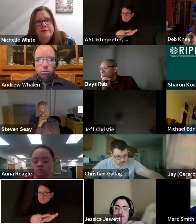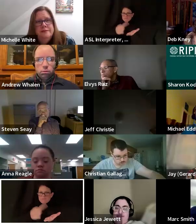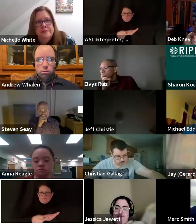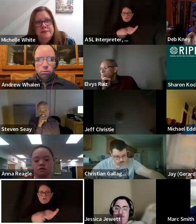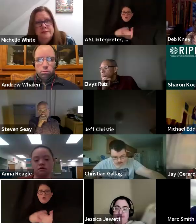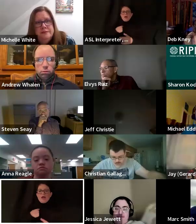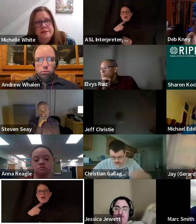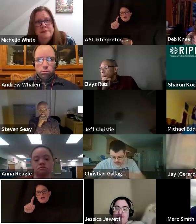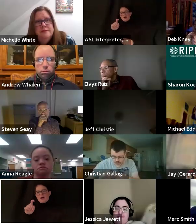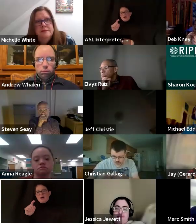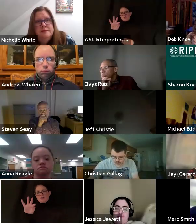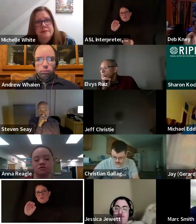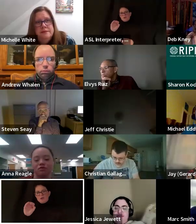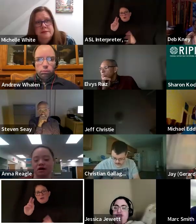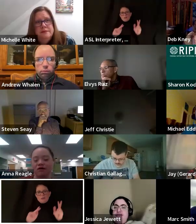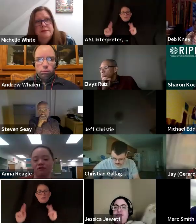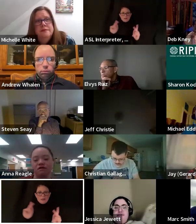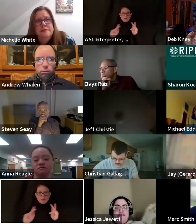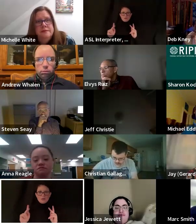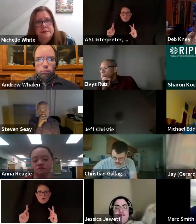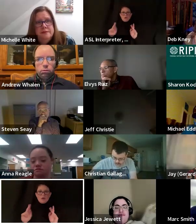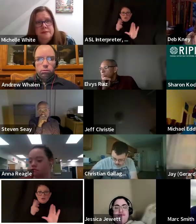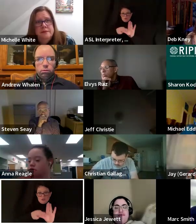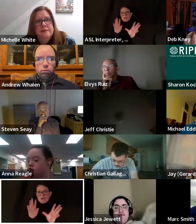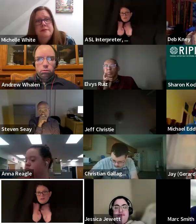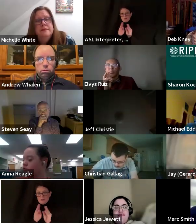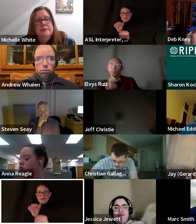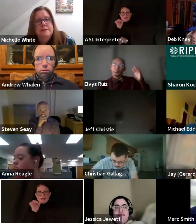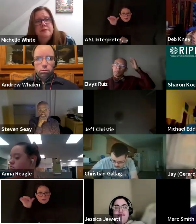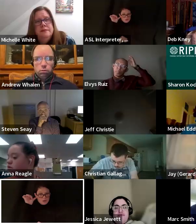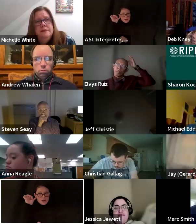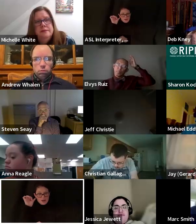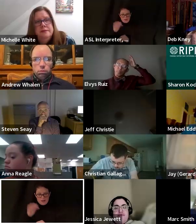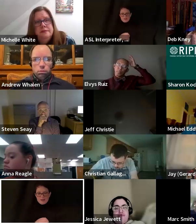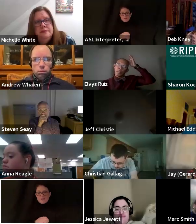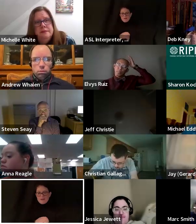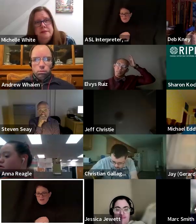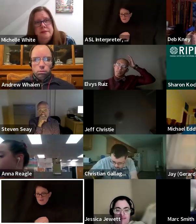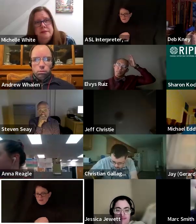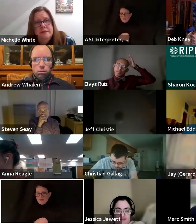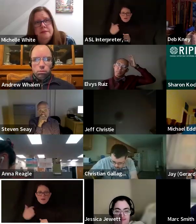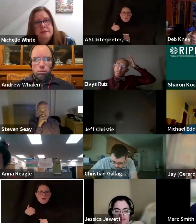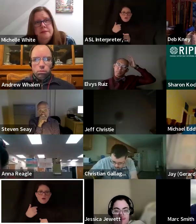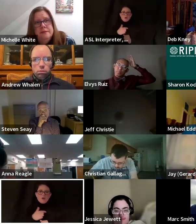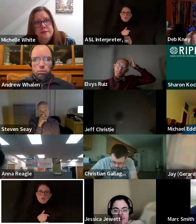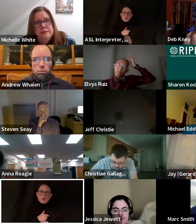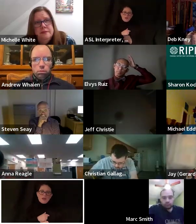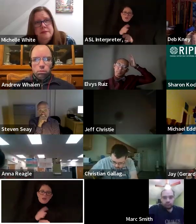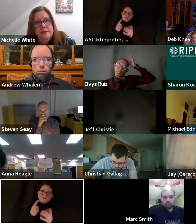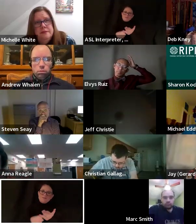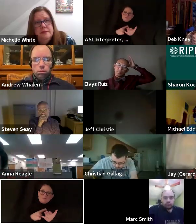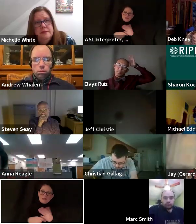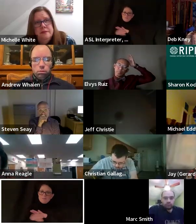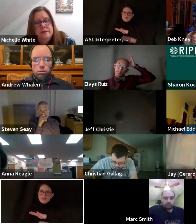had 140 people who attended that, and we were able to go through, the very